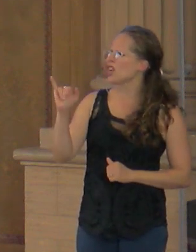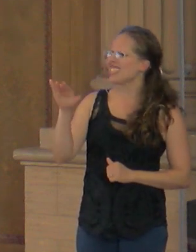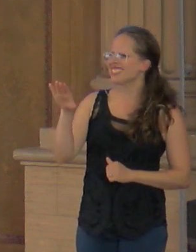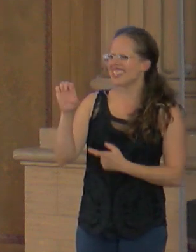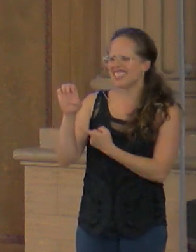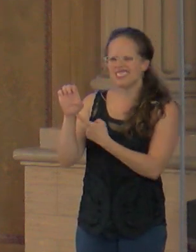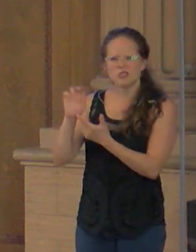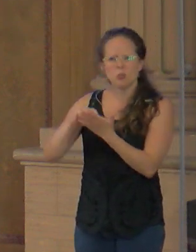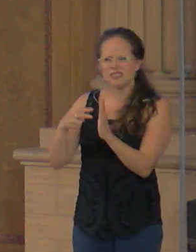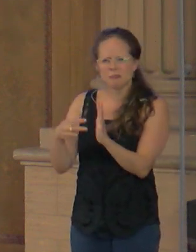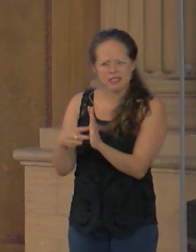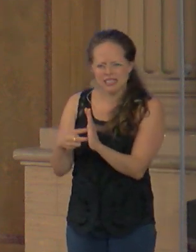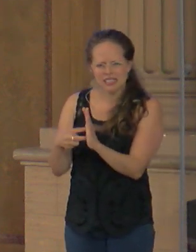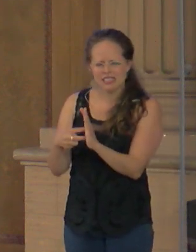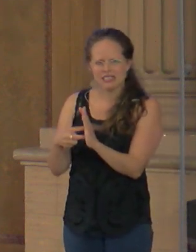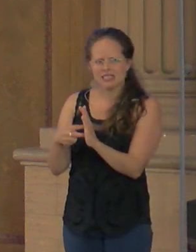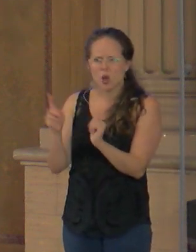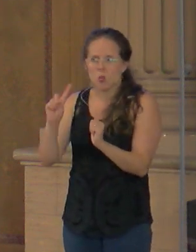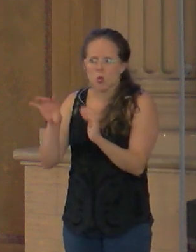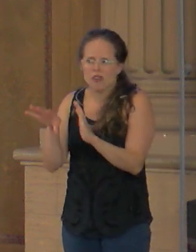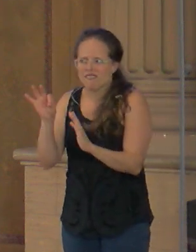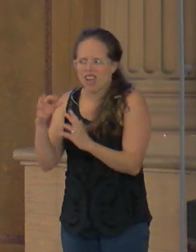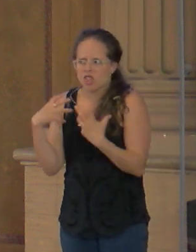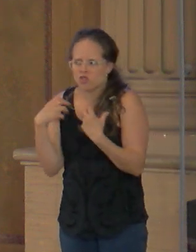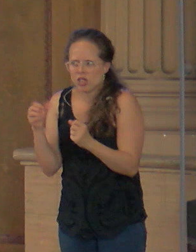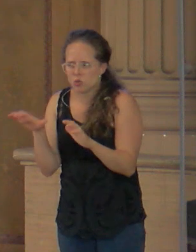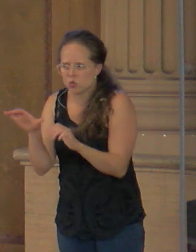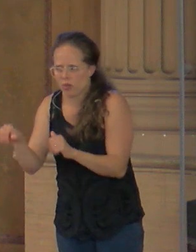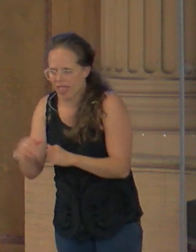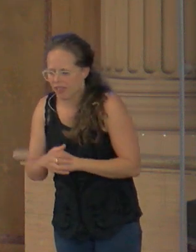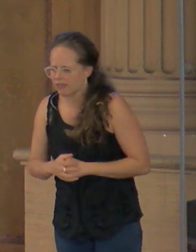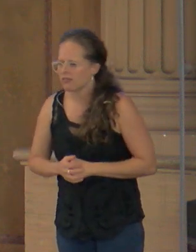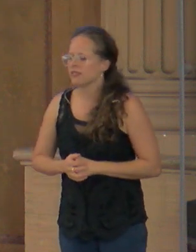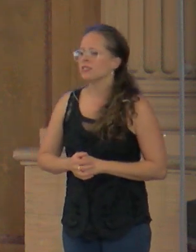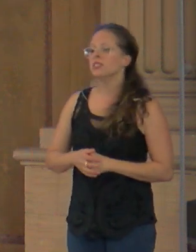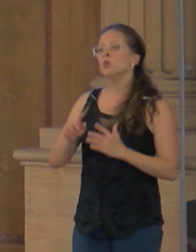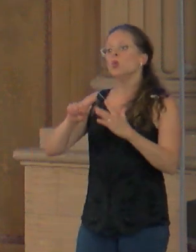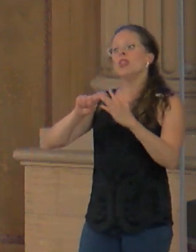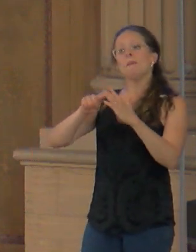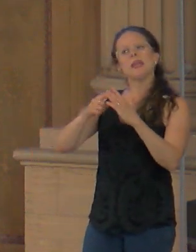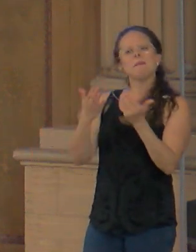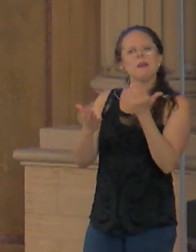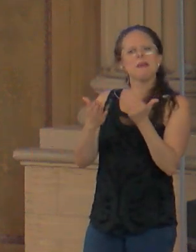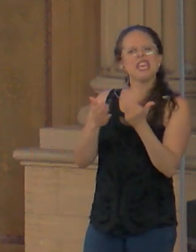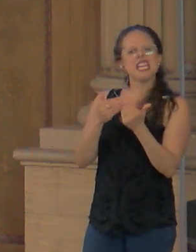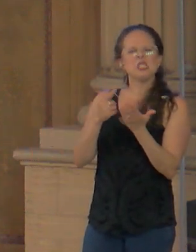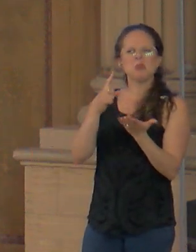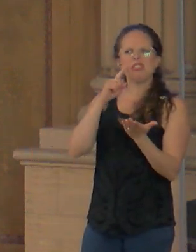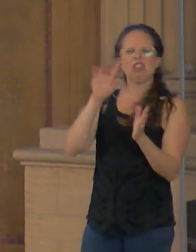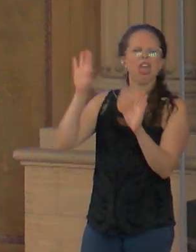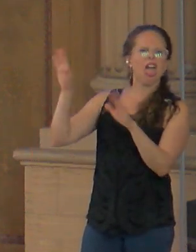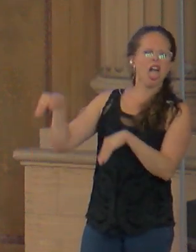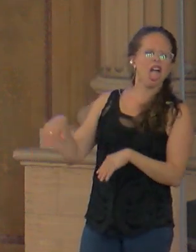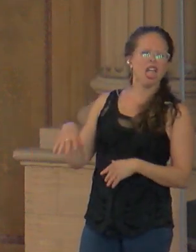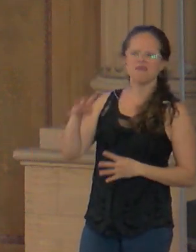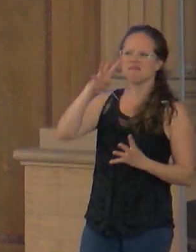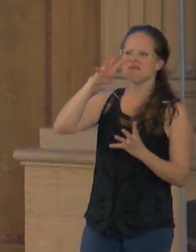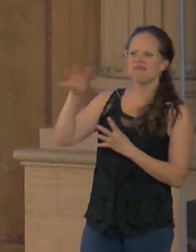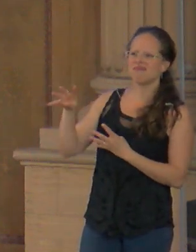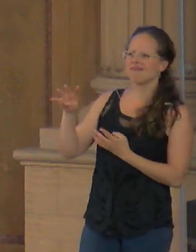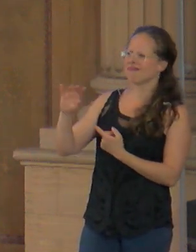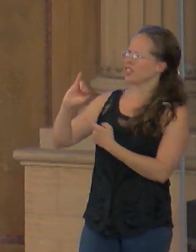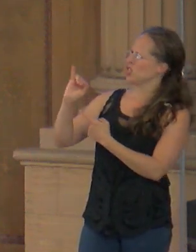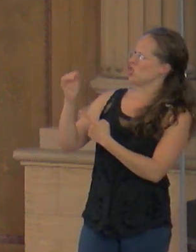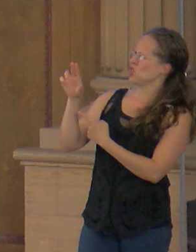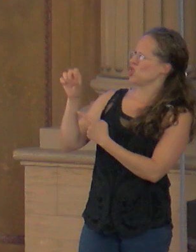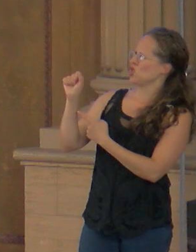we get the strength to carry that out. And now I know at the beginning of this, it might be really easy to tune this out, especially if we think that justice is just what